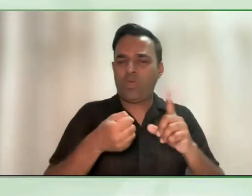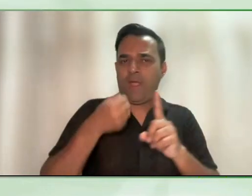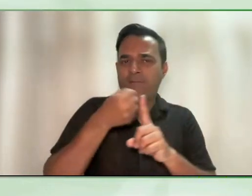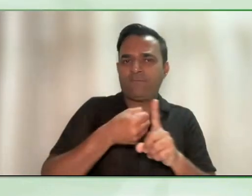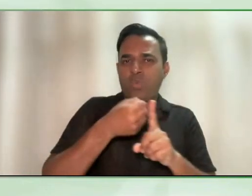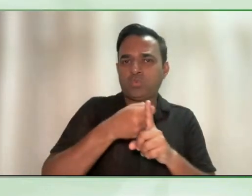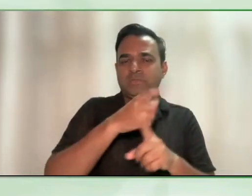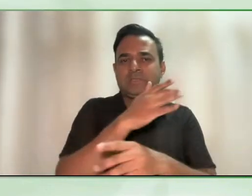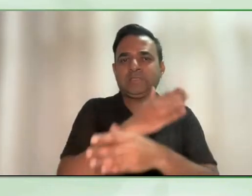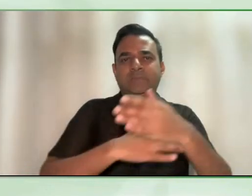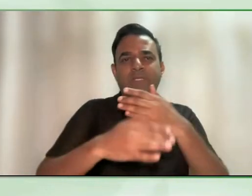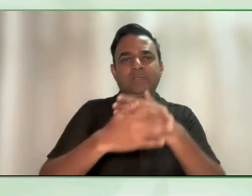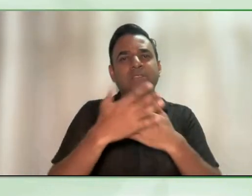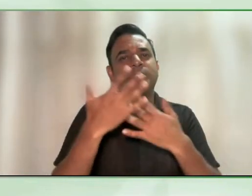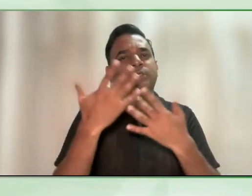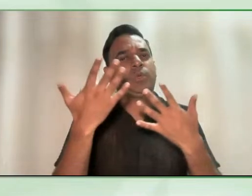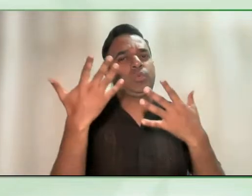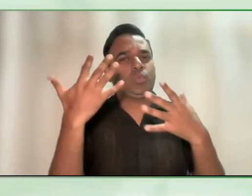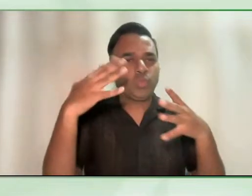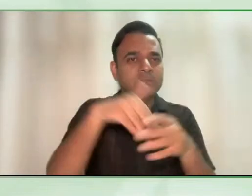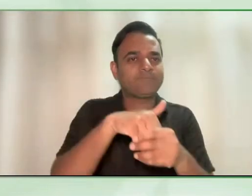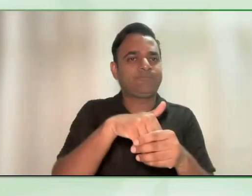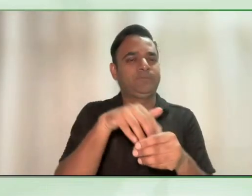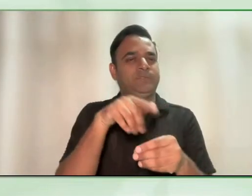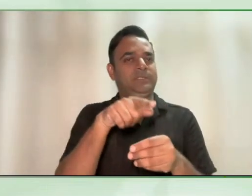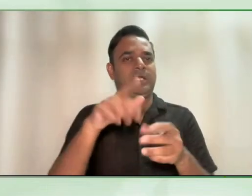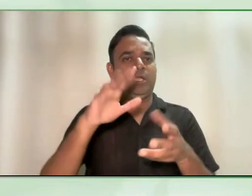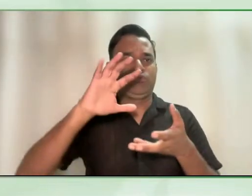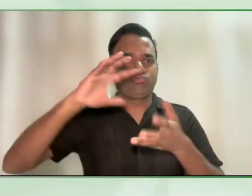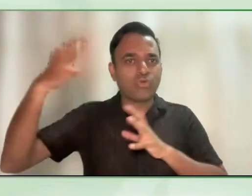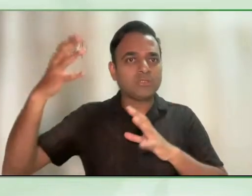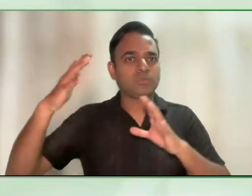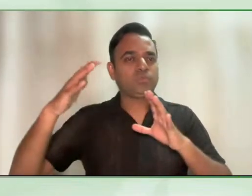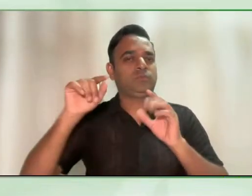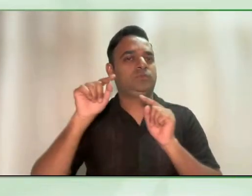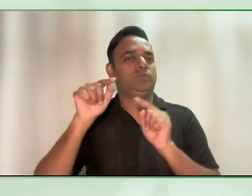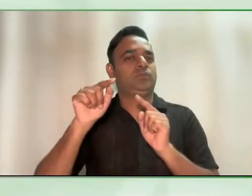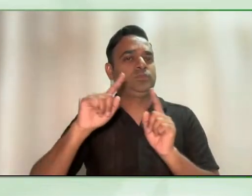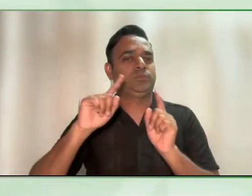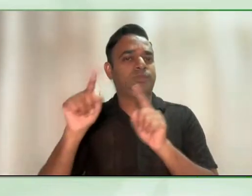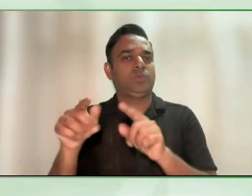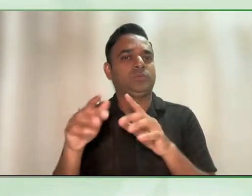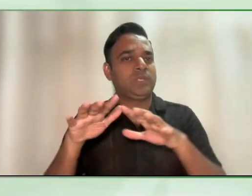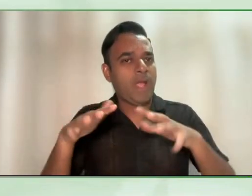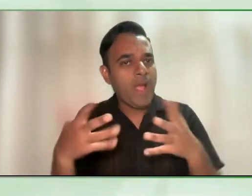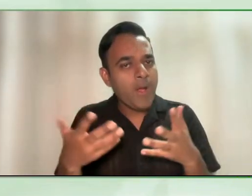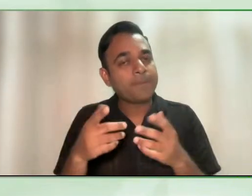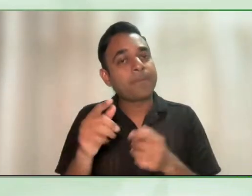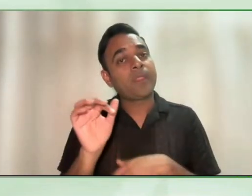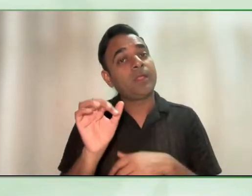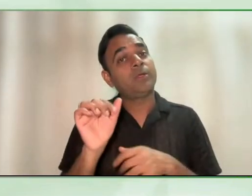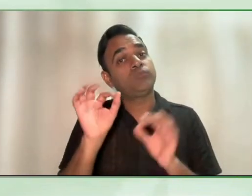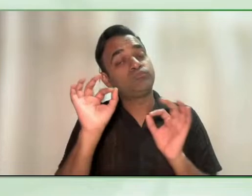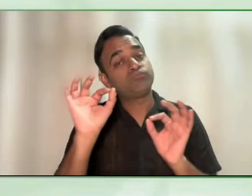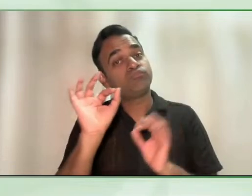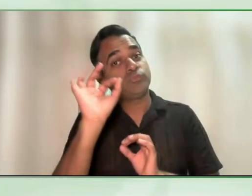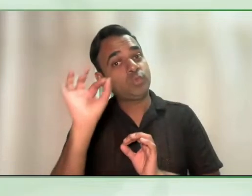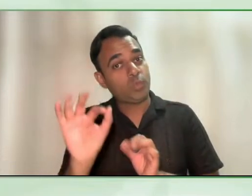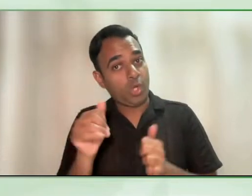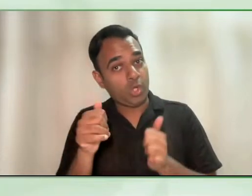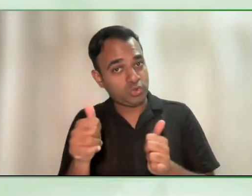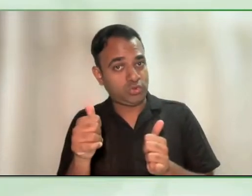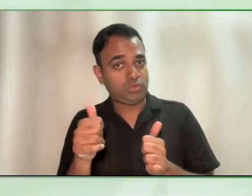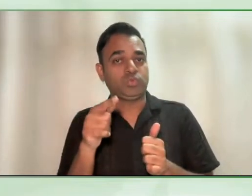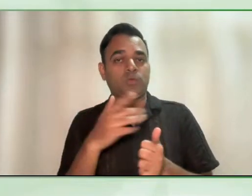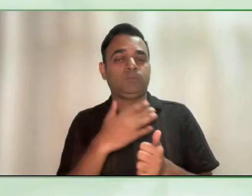down, there's an issue of exclusion. One of the main themes of the Harvard Law School project on disability